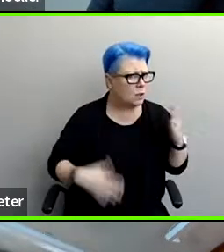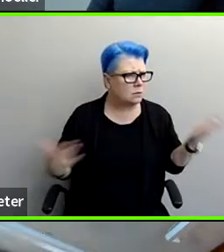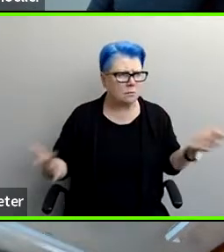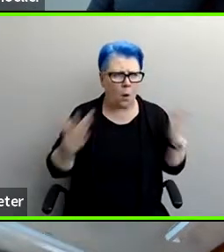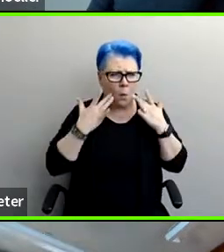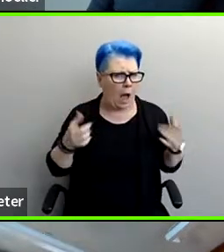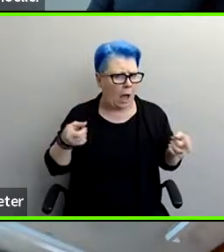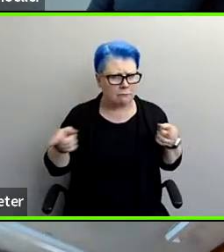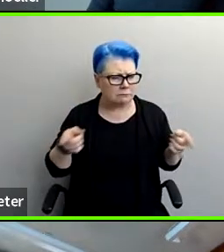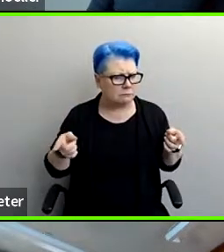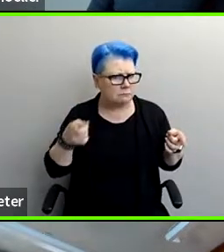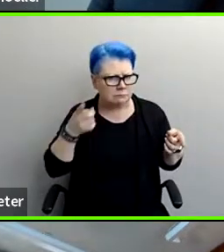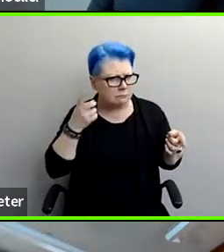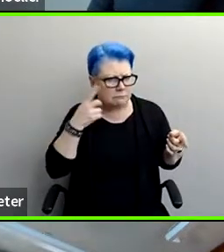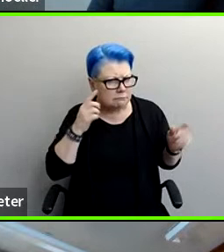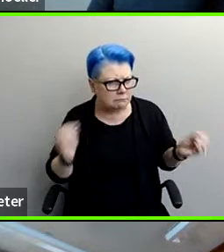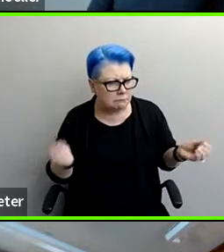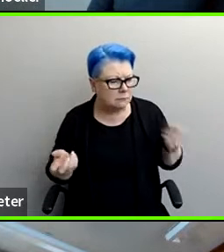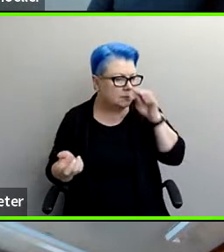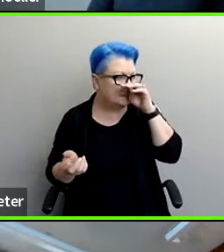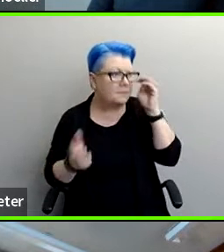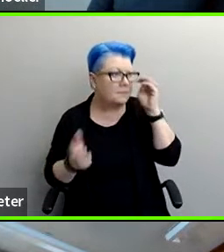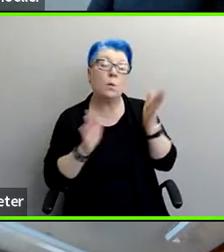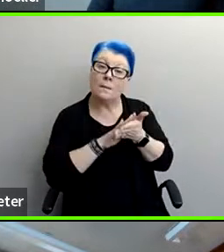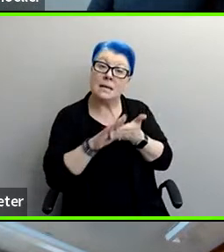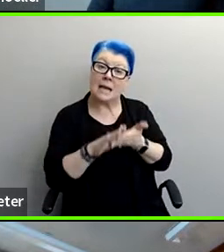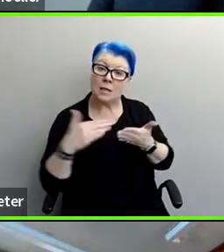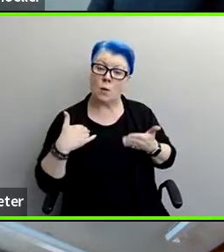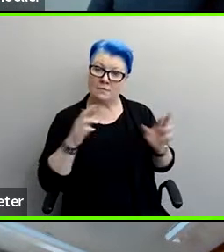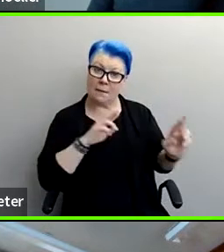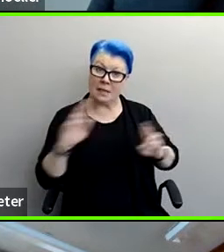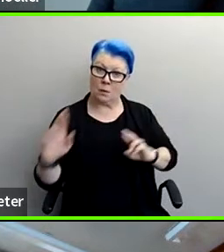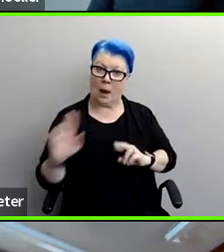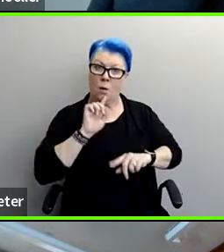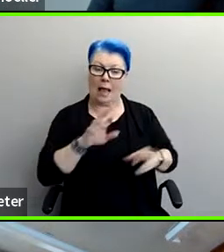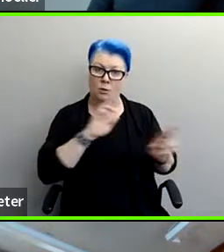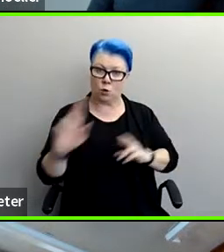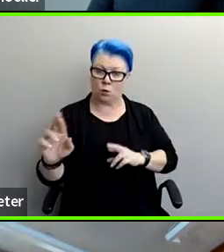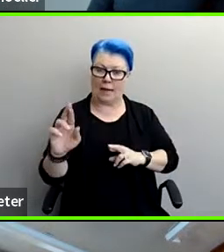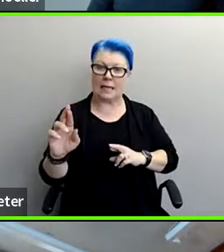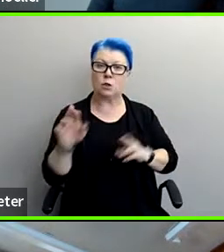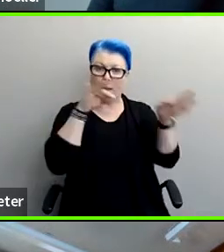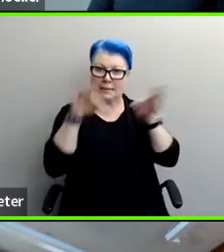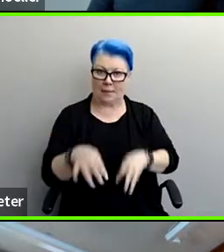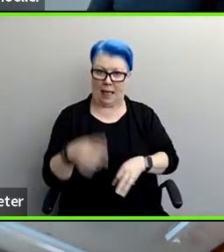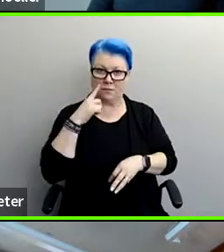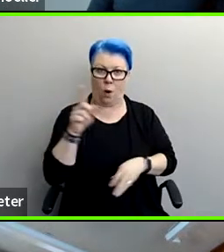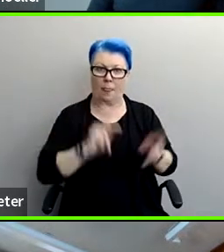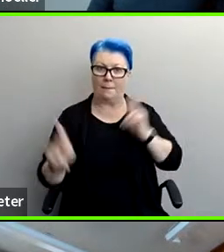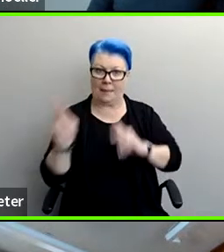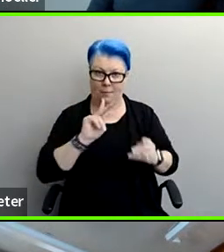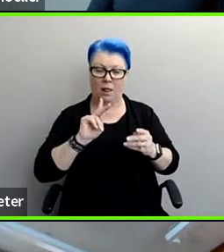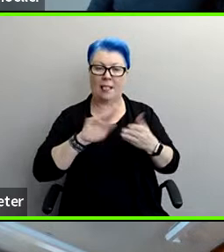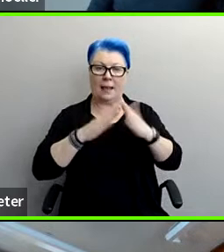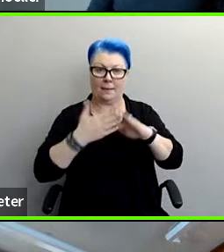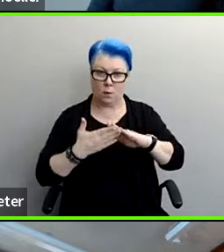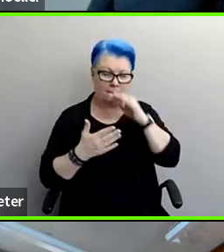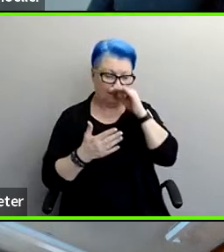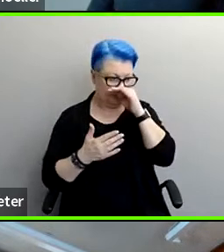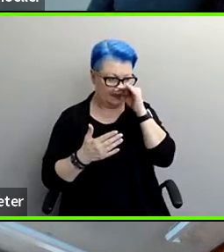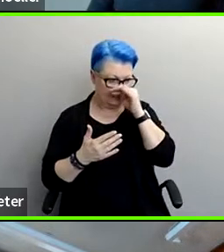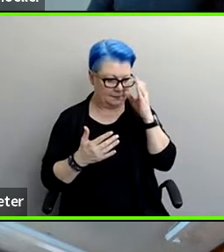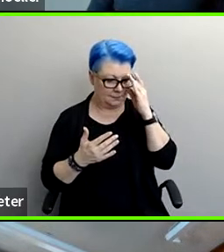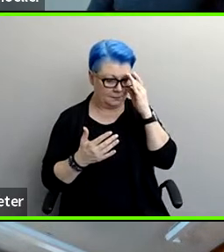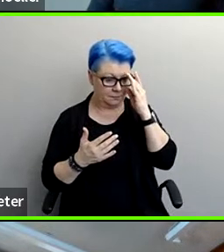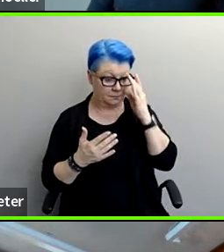that needed? It would be nice to have something ahead of time to show people. Yes, for the related services I asked for earlier for the countywide positions, we